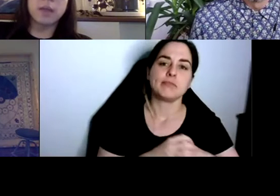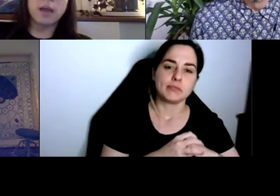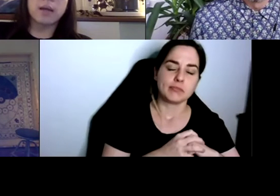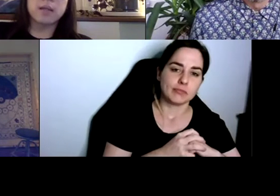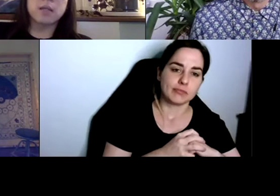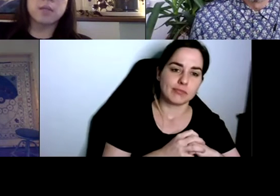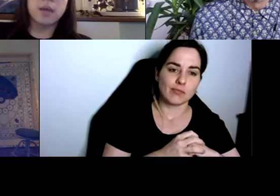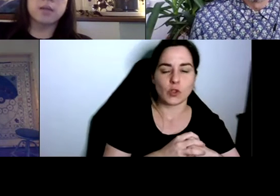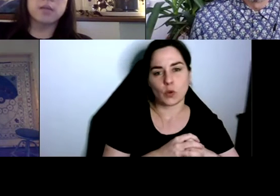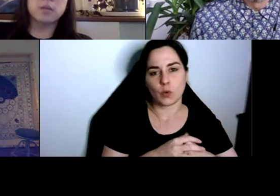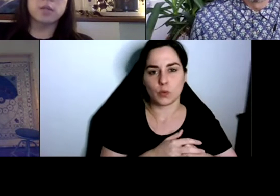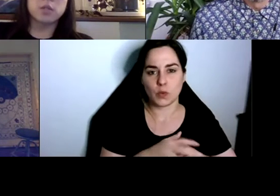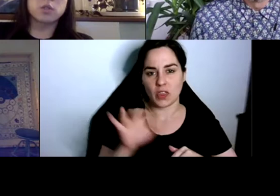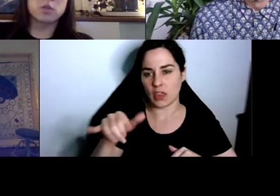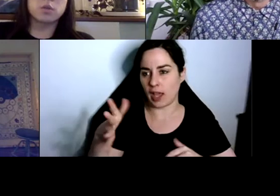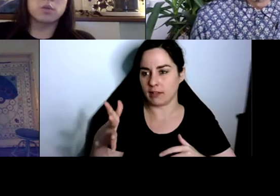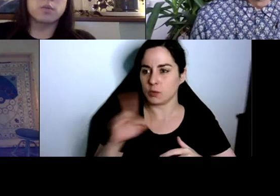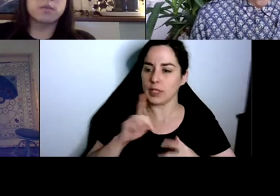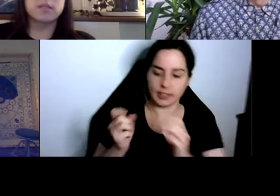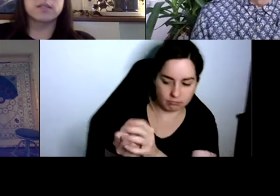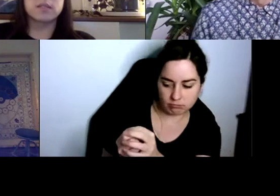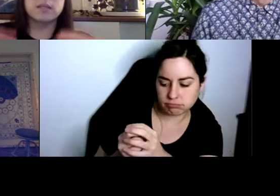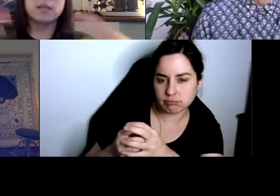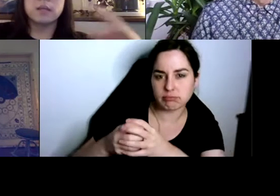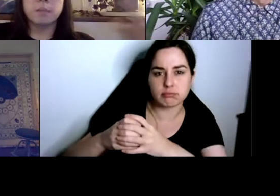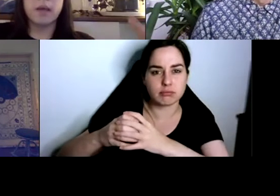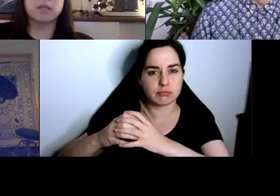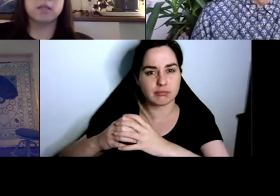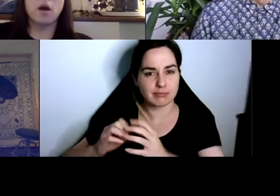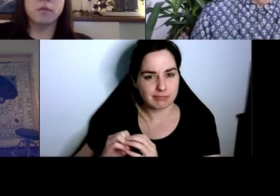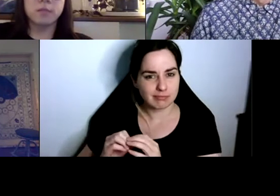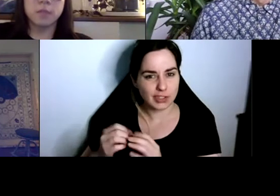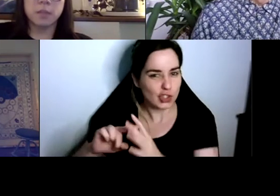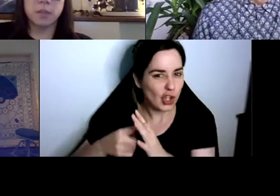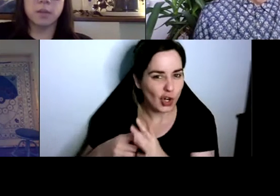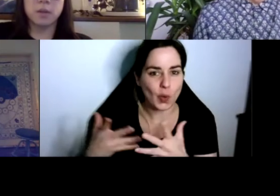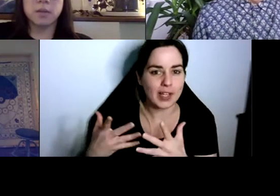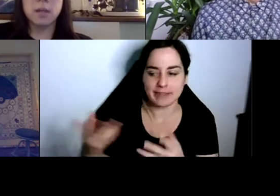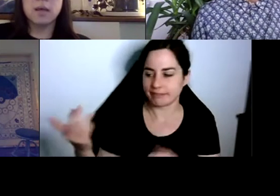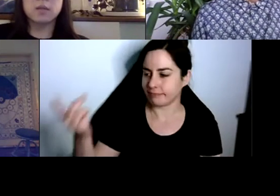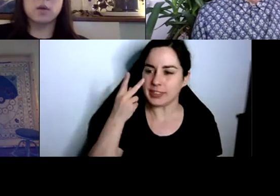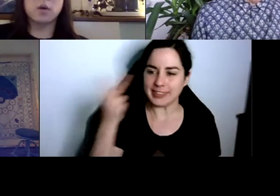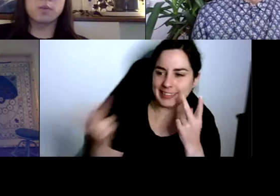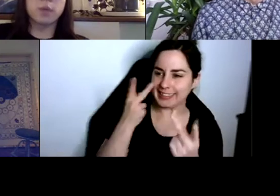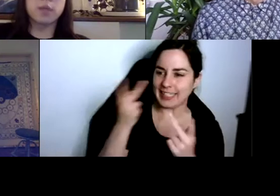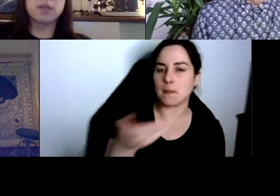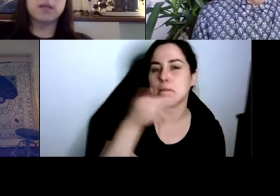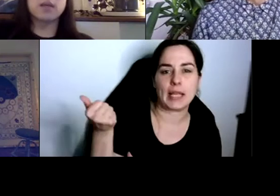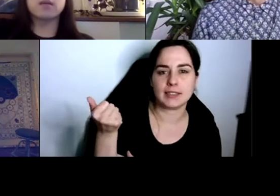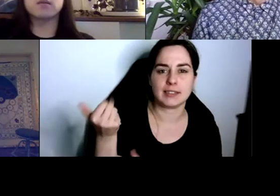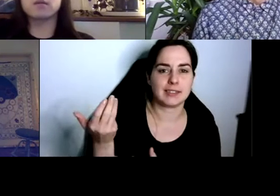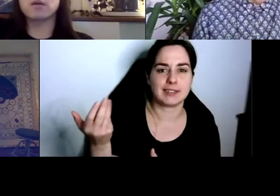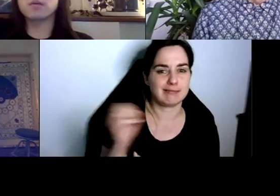Abilities began as a space in which you could see the best of disability arts. So